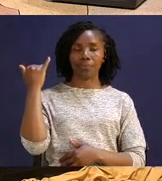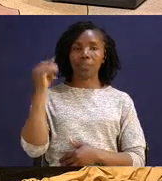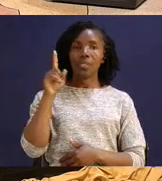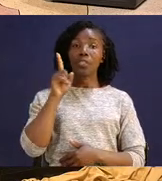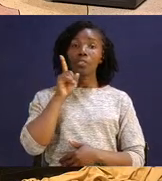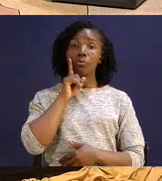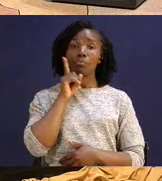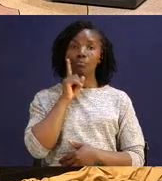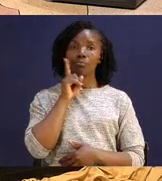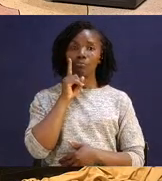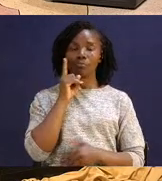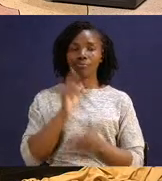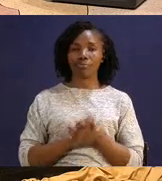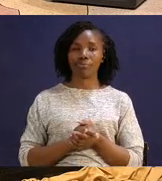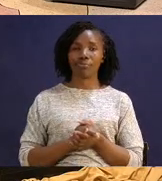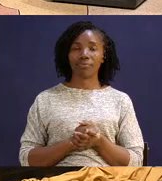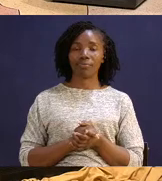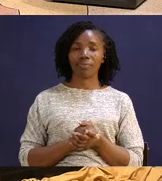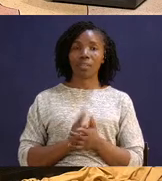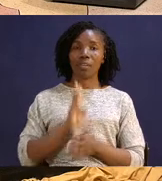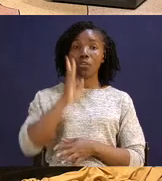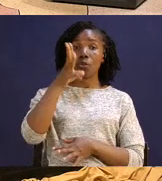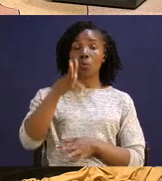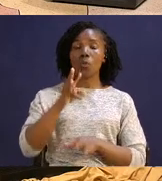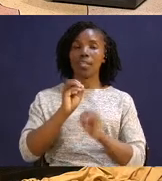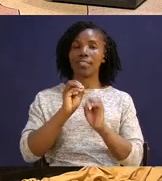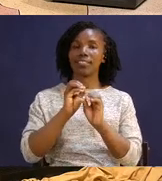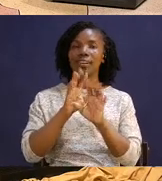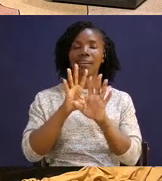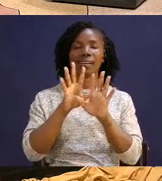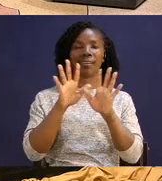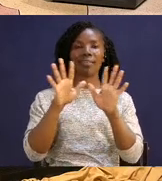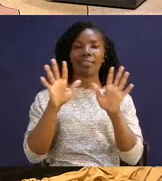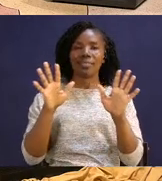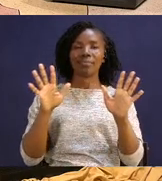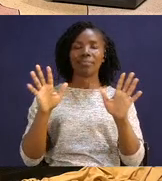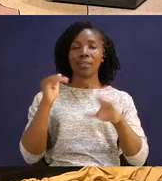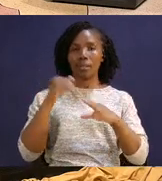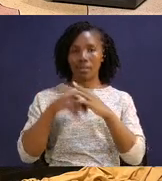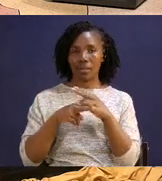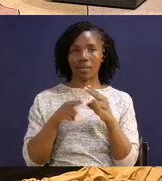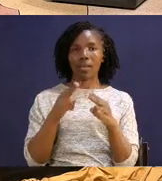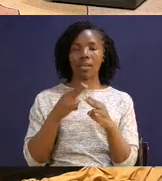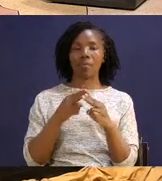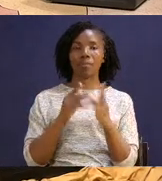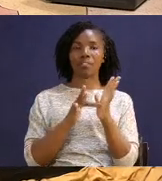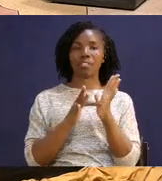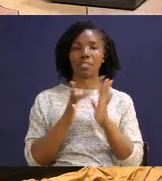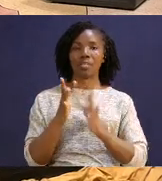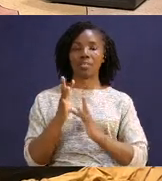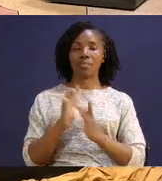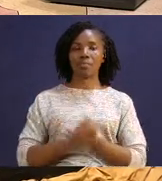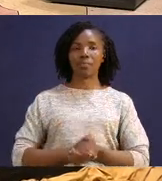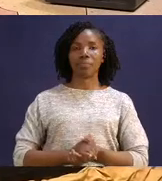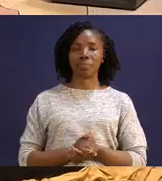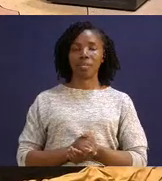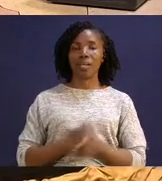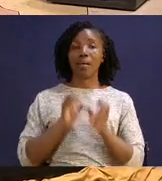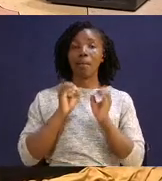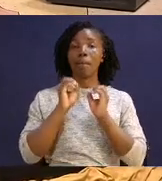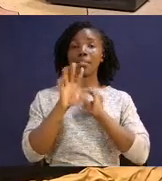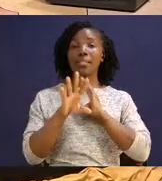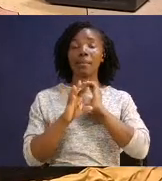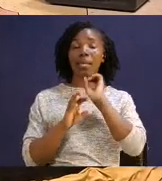And tomorrow, you will shine in Jesus' name. Meta,